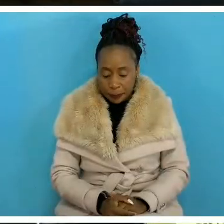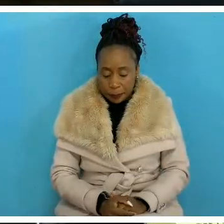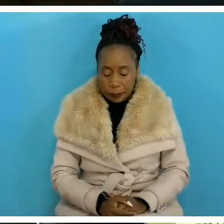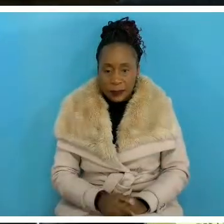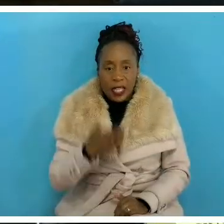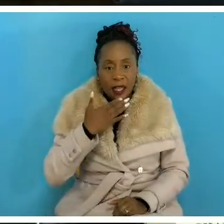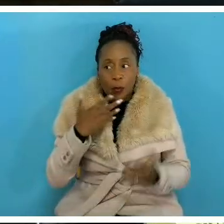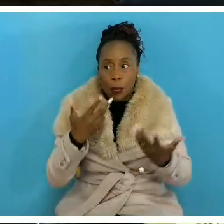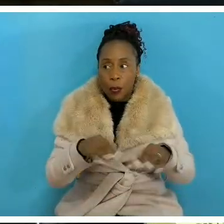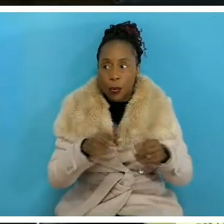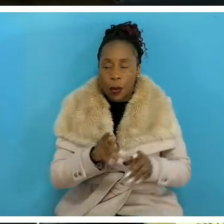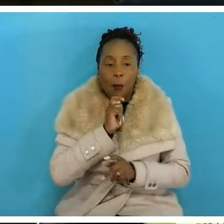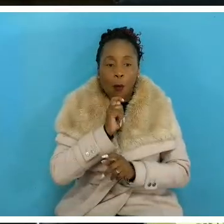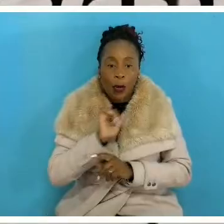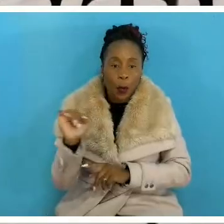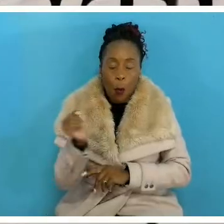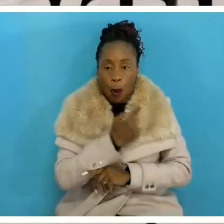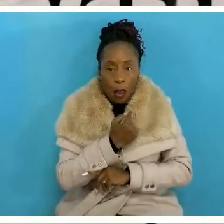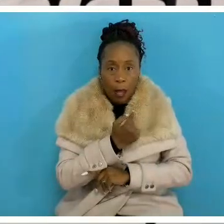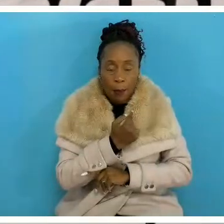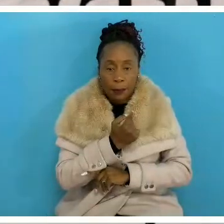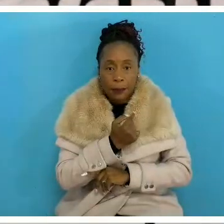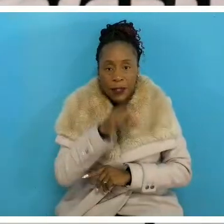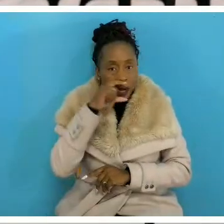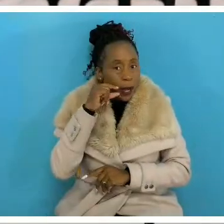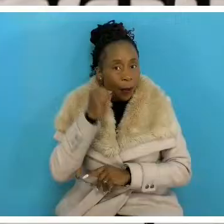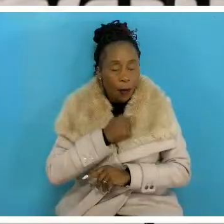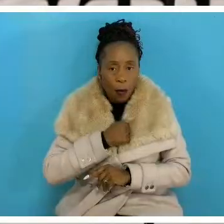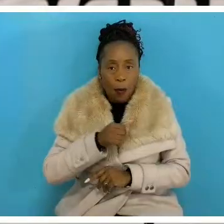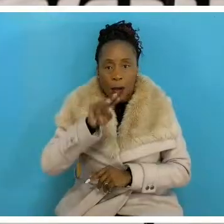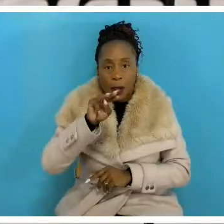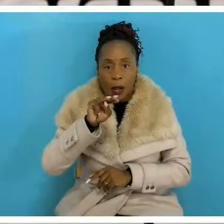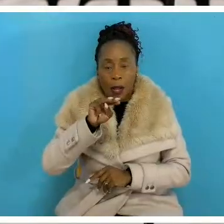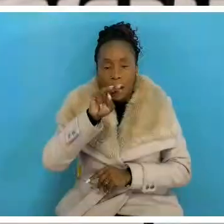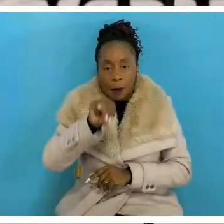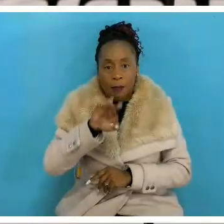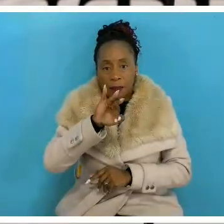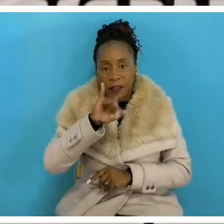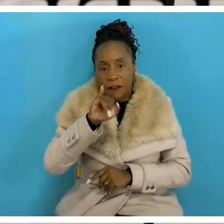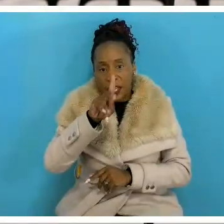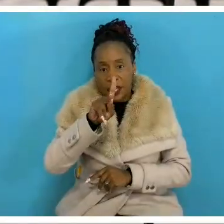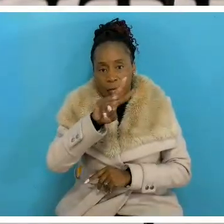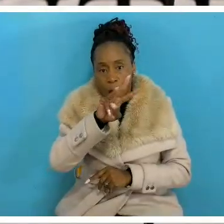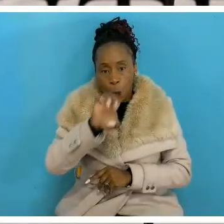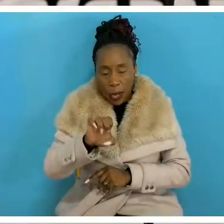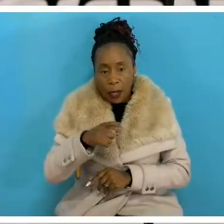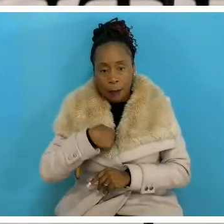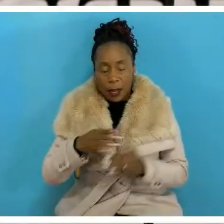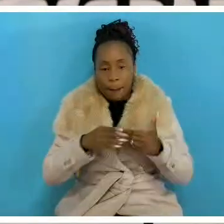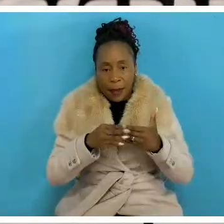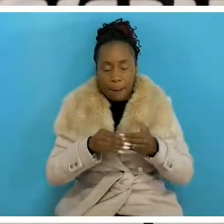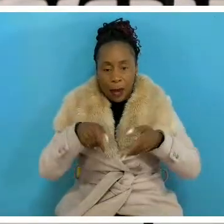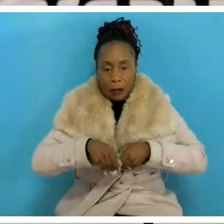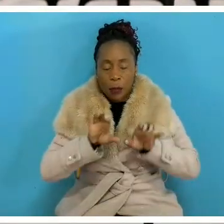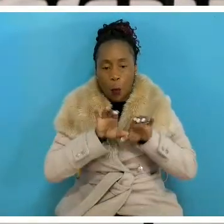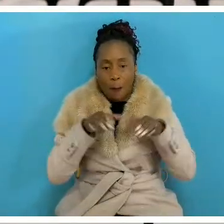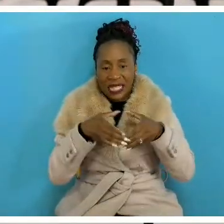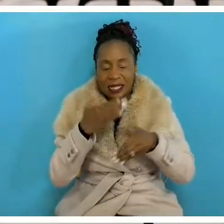Thank you very much. Good morning, everybody. My name is Matsidiso Mfikwe. I am a member of the committee. Thank